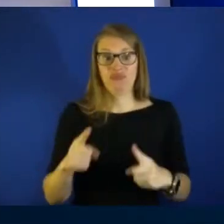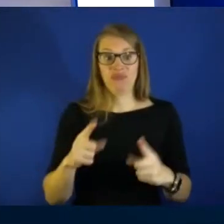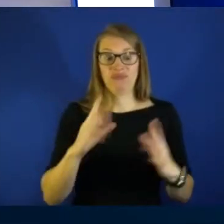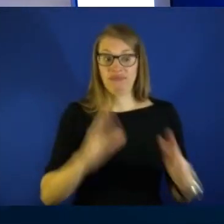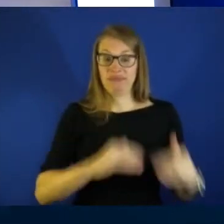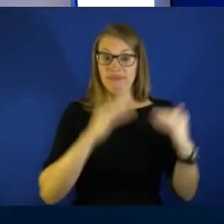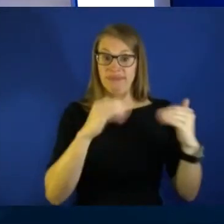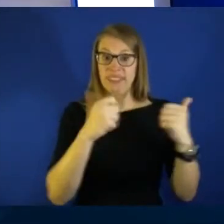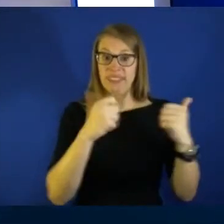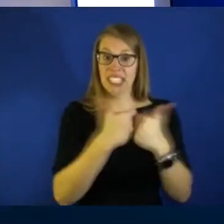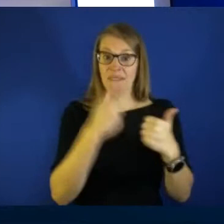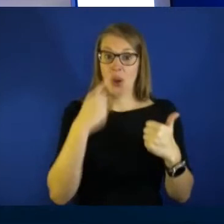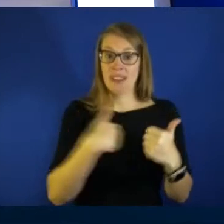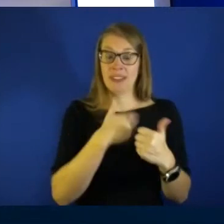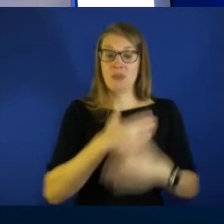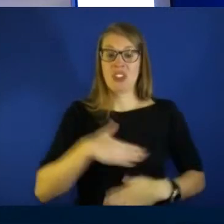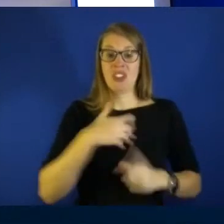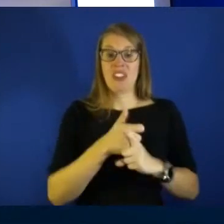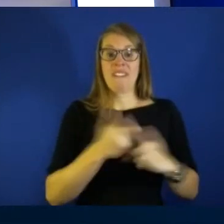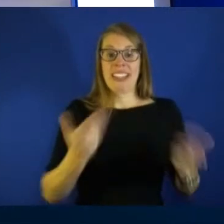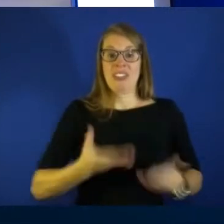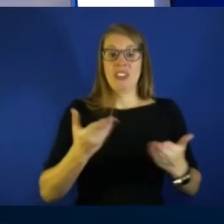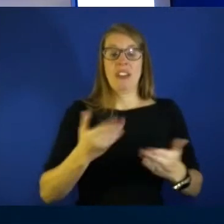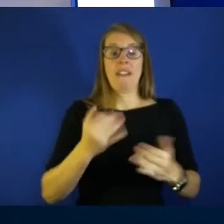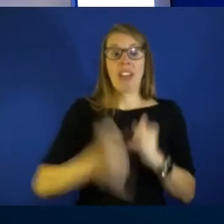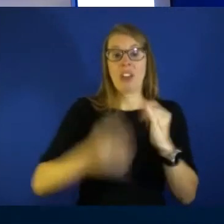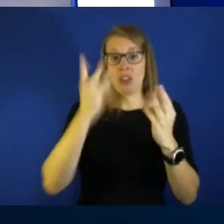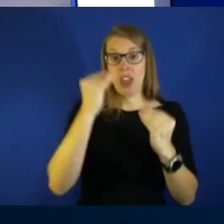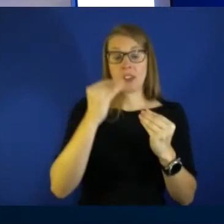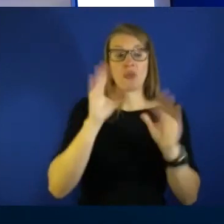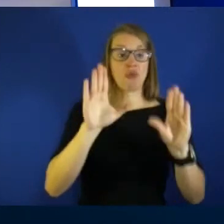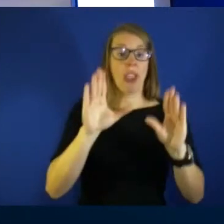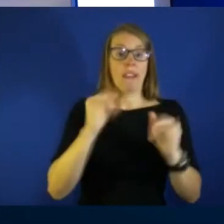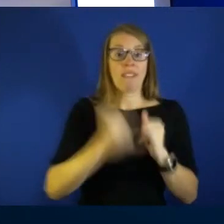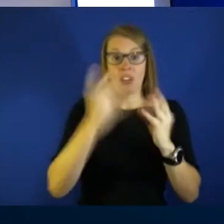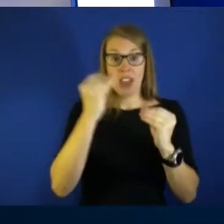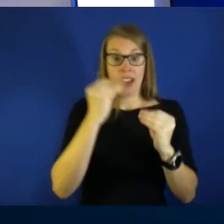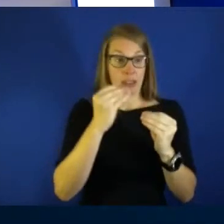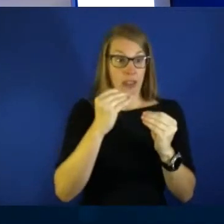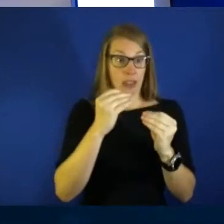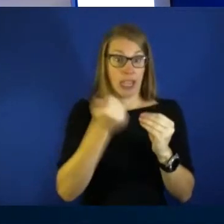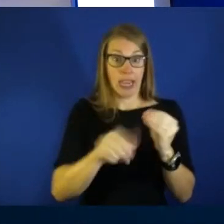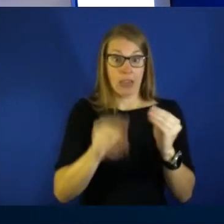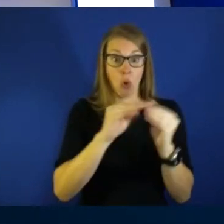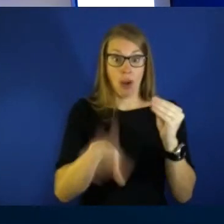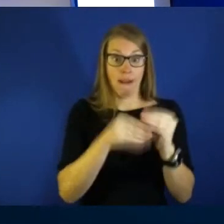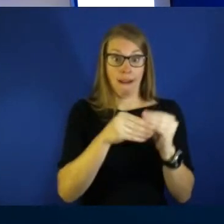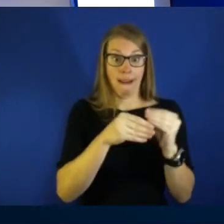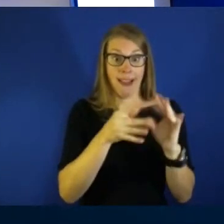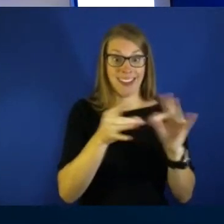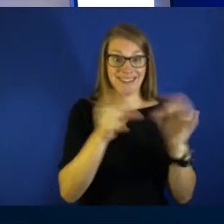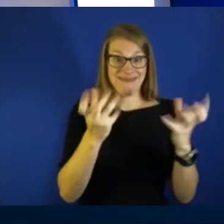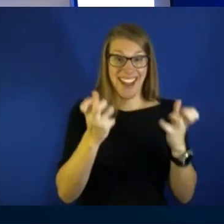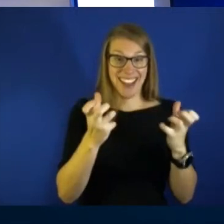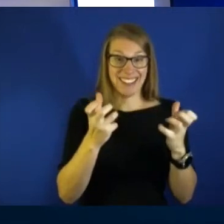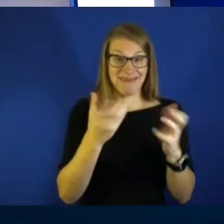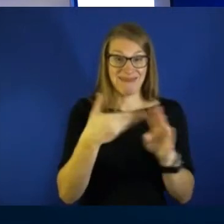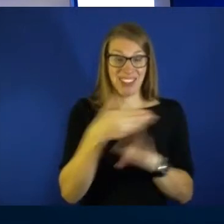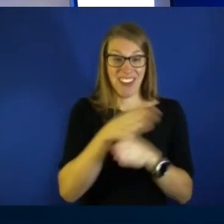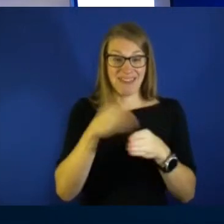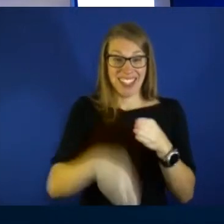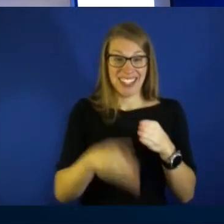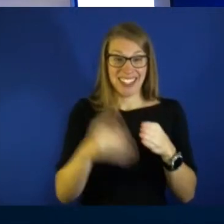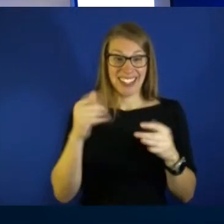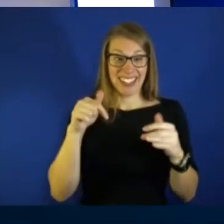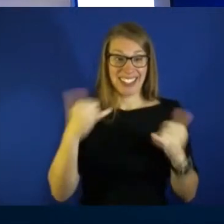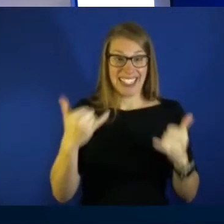here. I always end with just final thoughts. You just had some great ones, but anything you'd like to add as we head out on this Tuesday? I'm just pushing you.